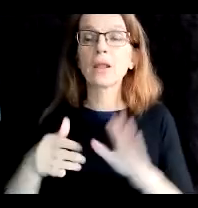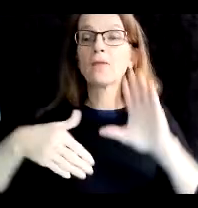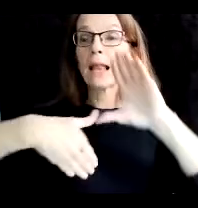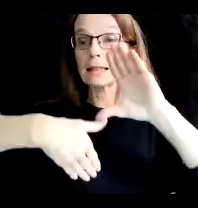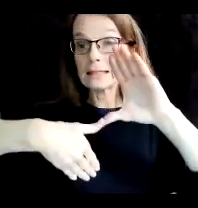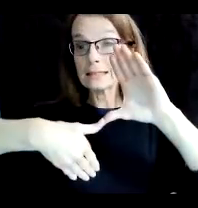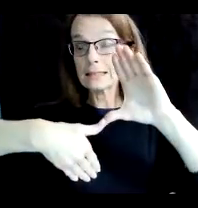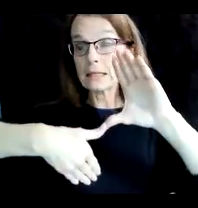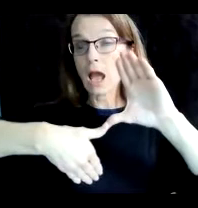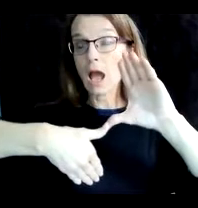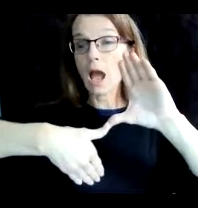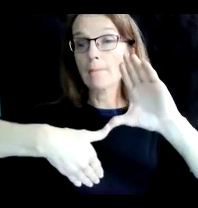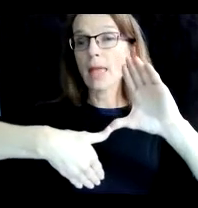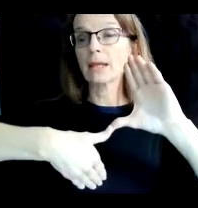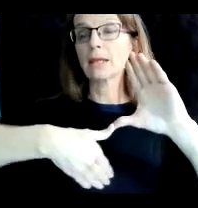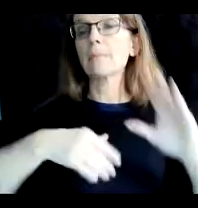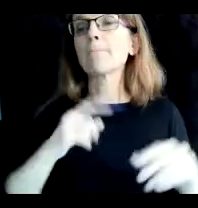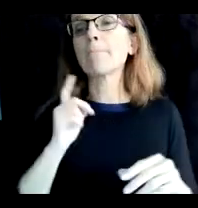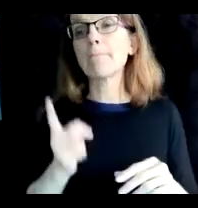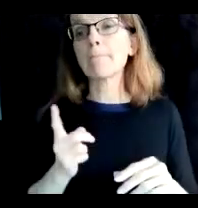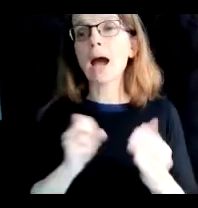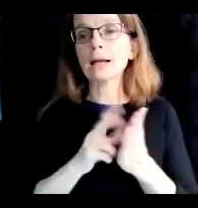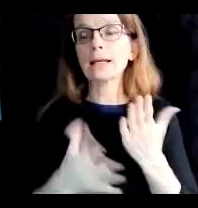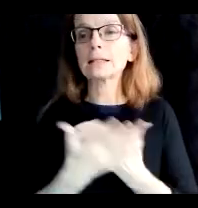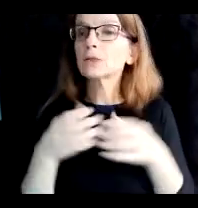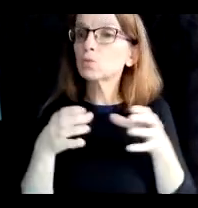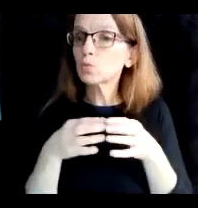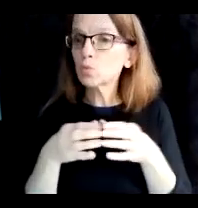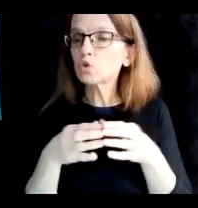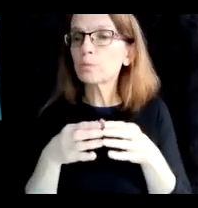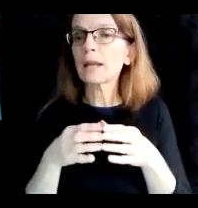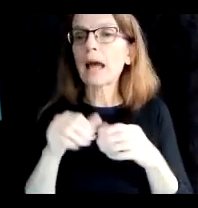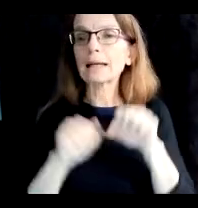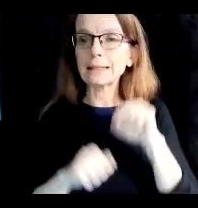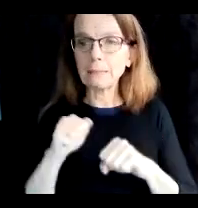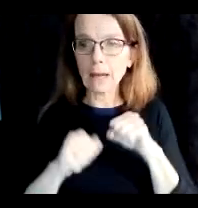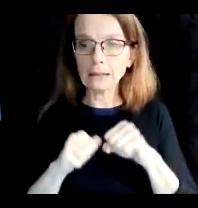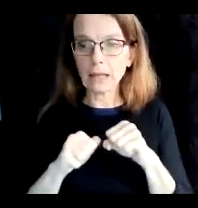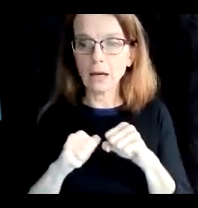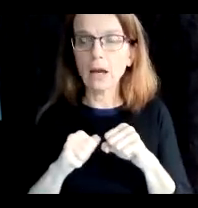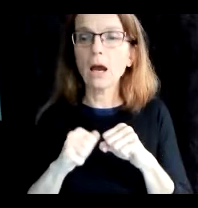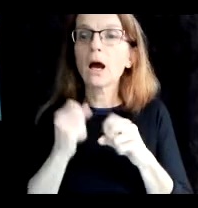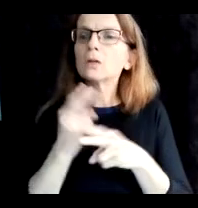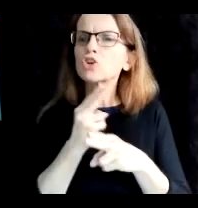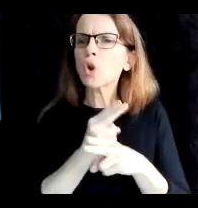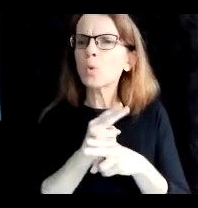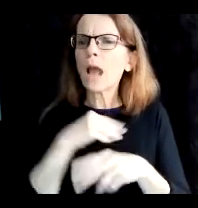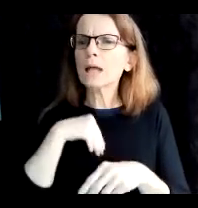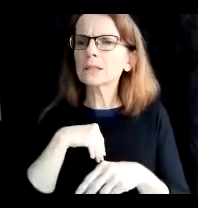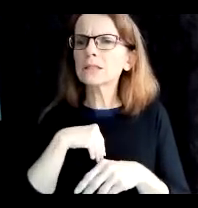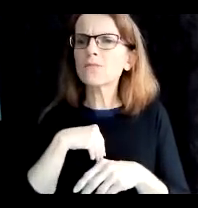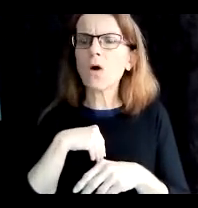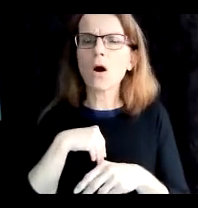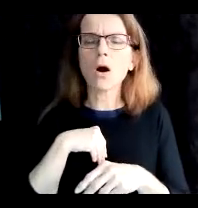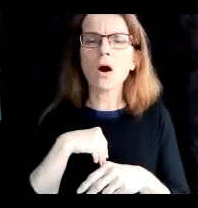social movements, and citizenship is seen as a social and political power even a kind of a weapon in